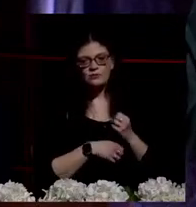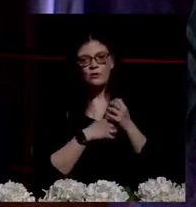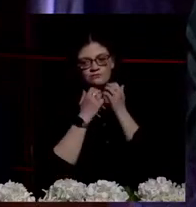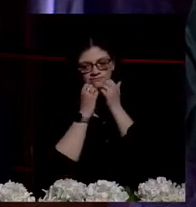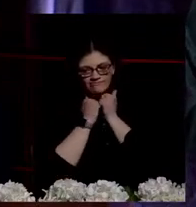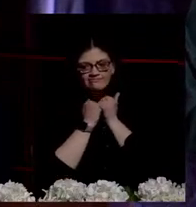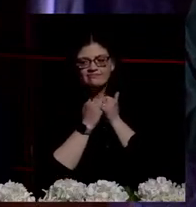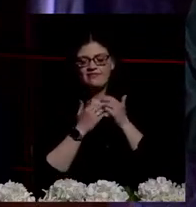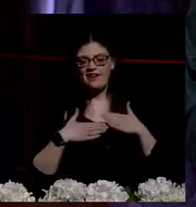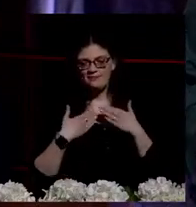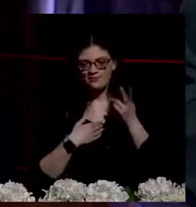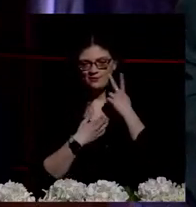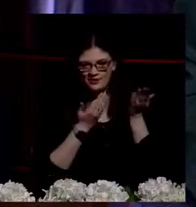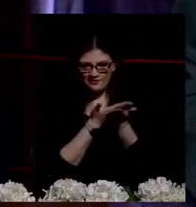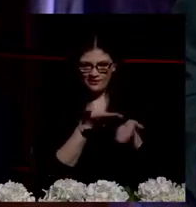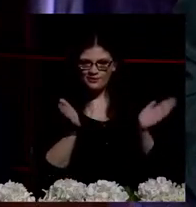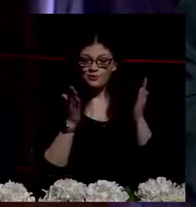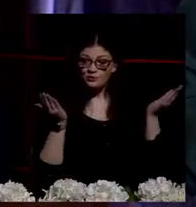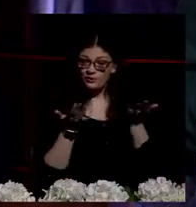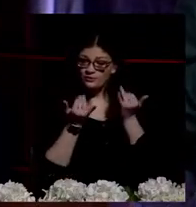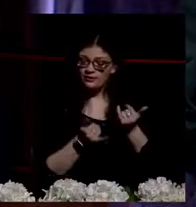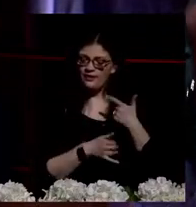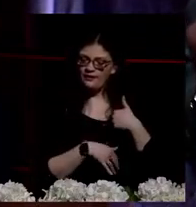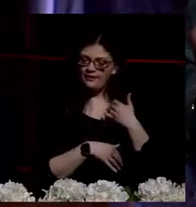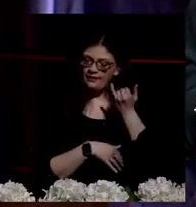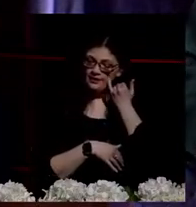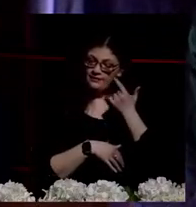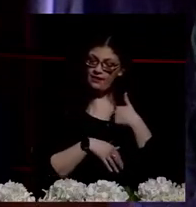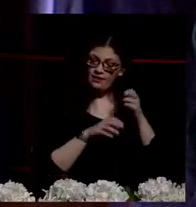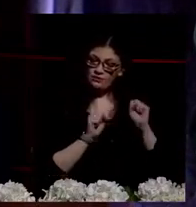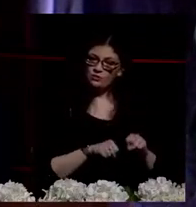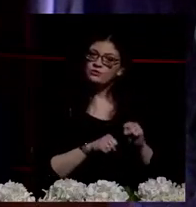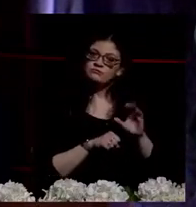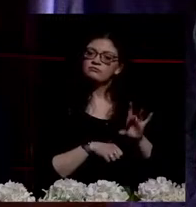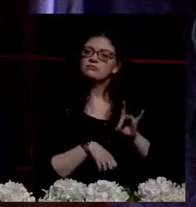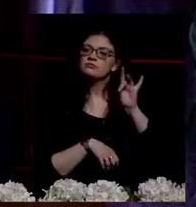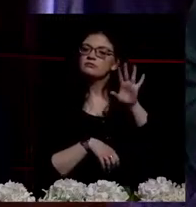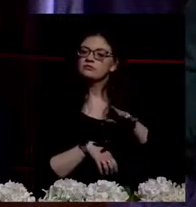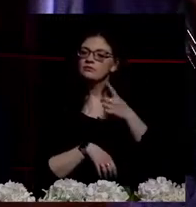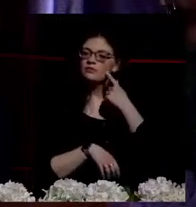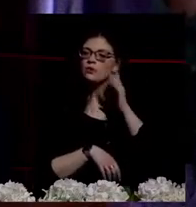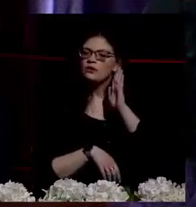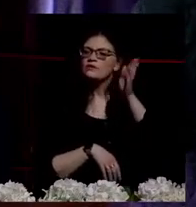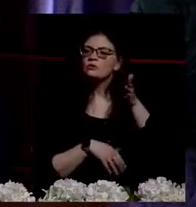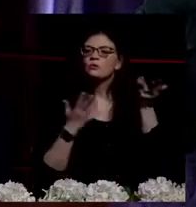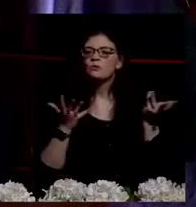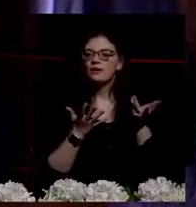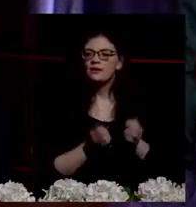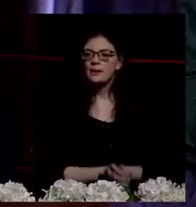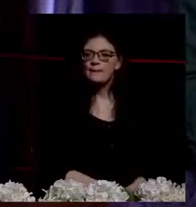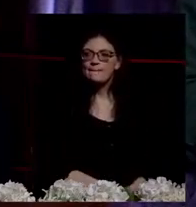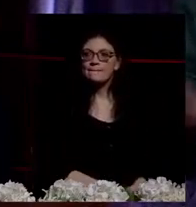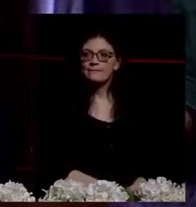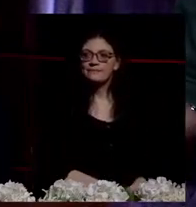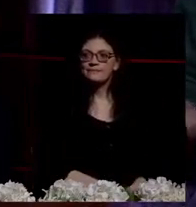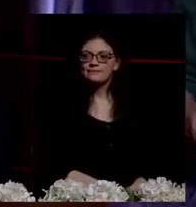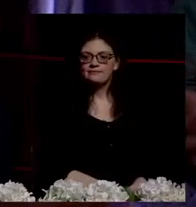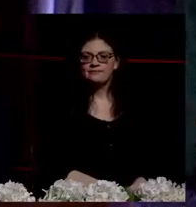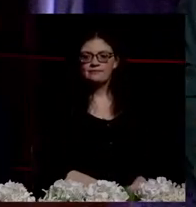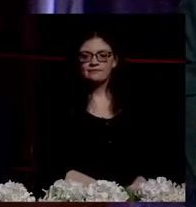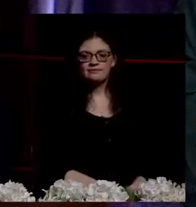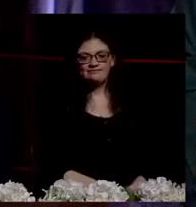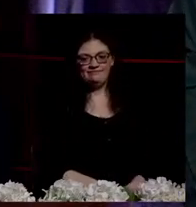here today. If I could offer you only one tip for the future, it would be mind your own